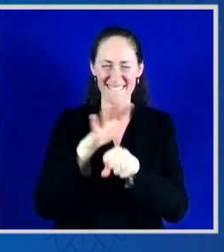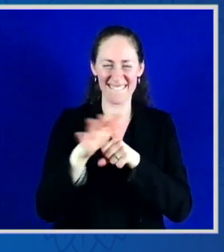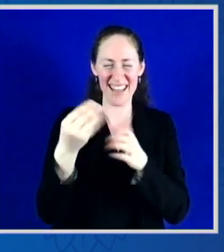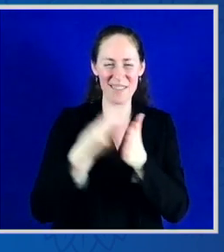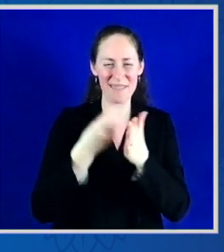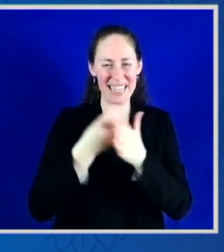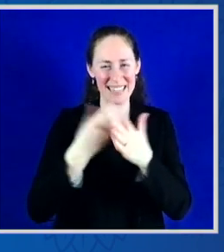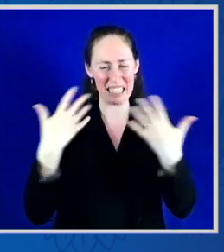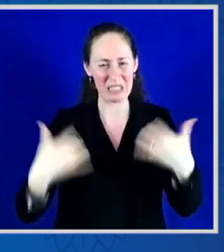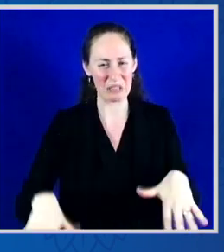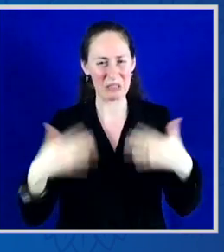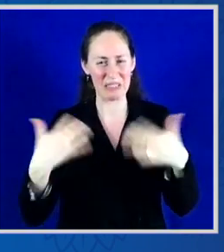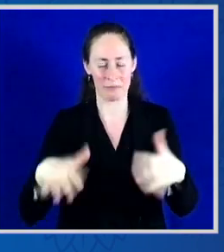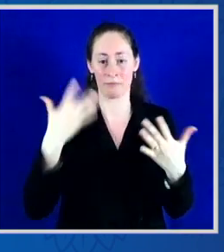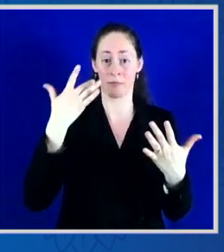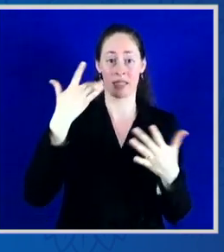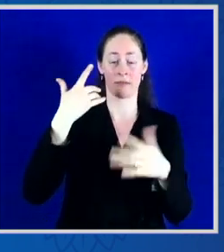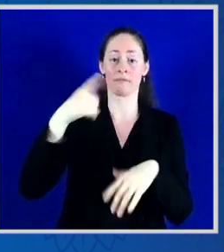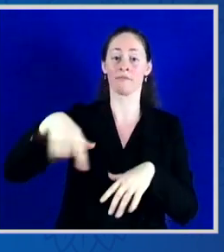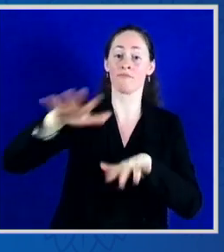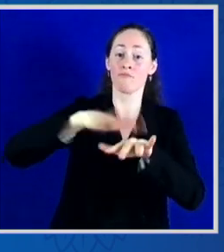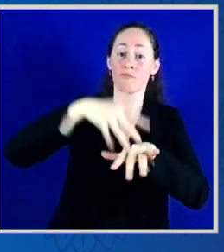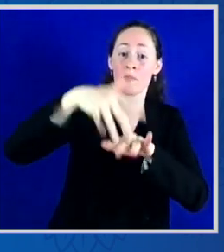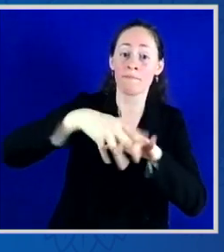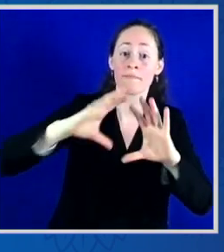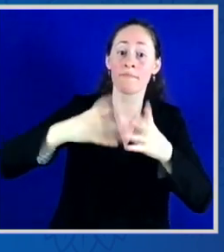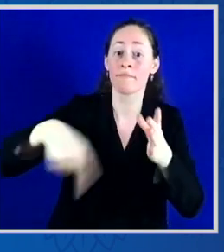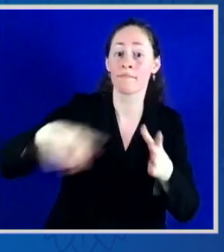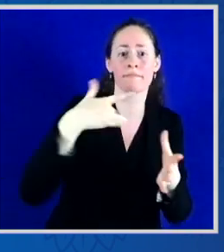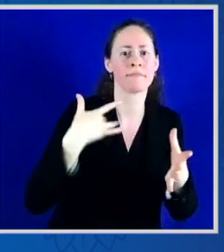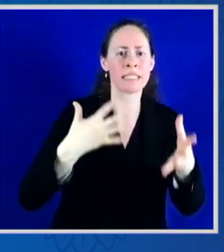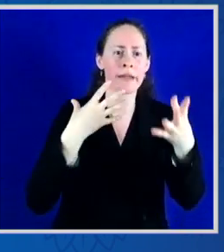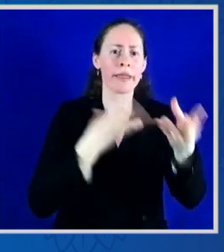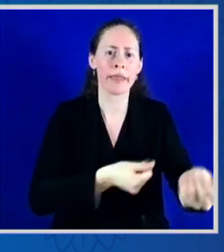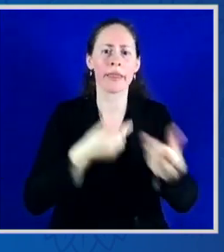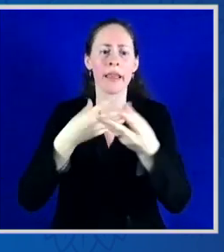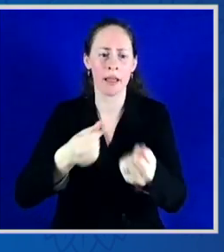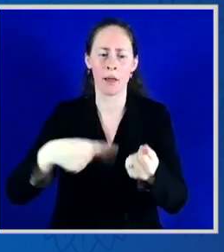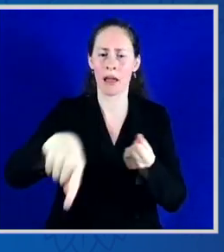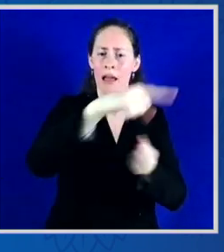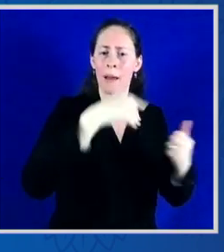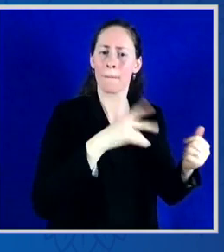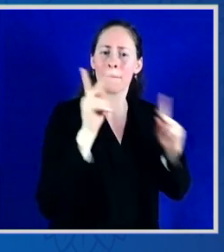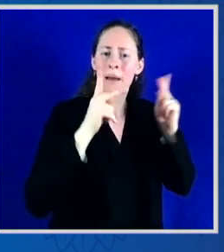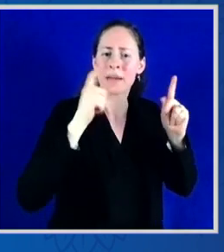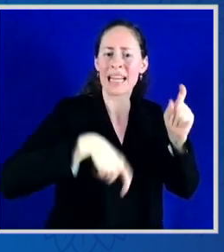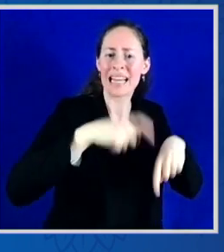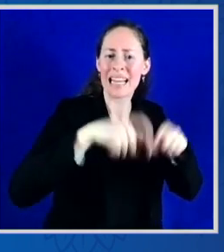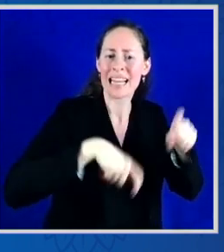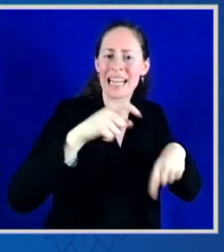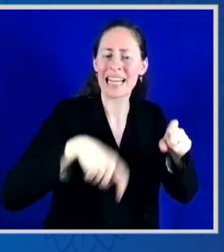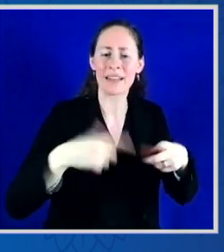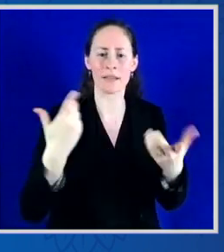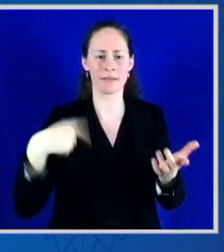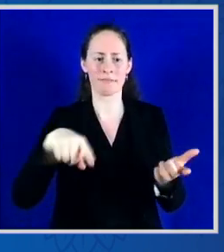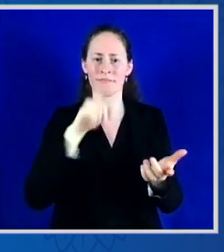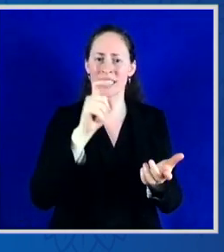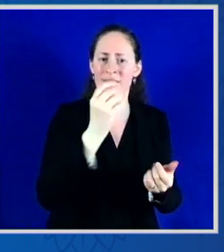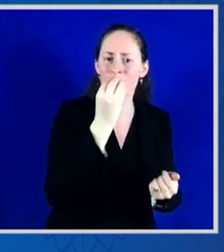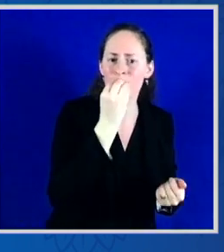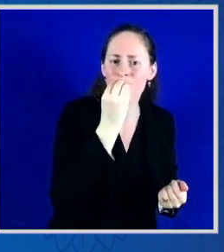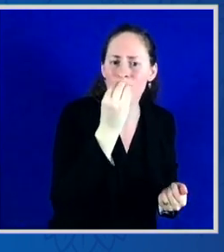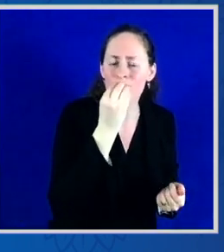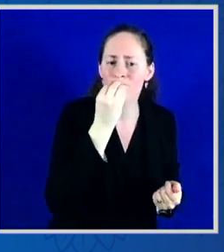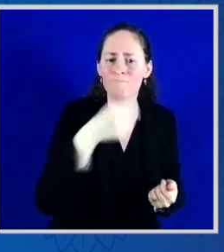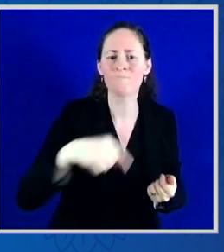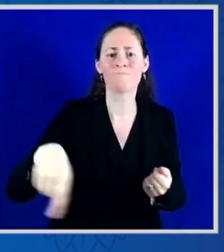has is usually spent on its services to its membership and trying as best as possible to feed the members, bring the elders to